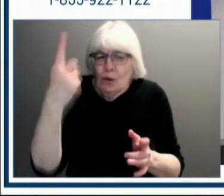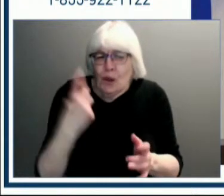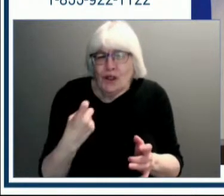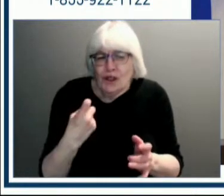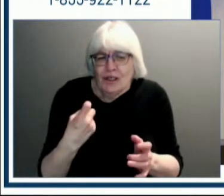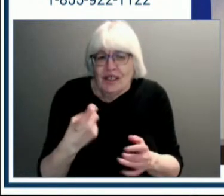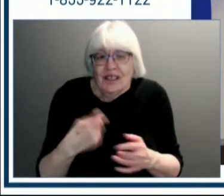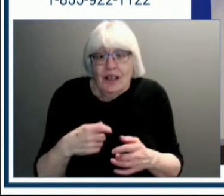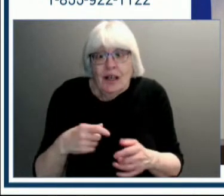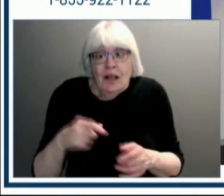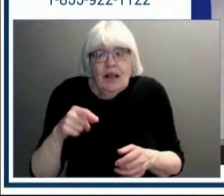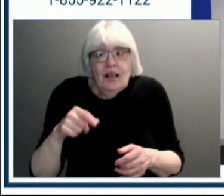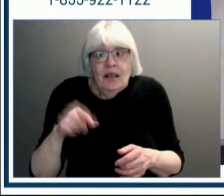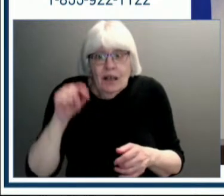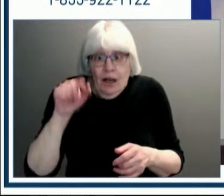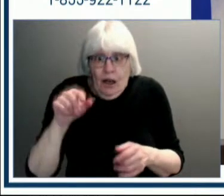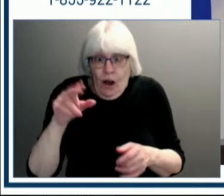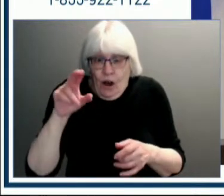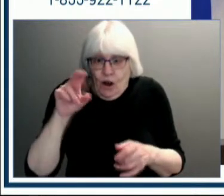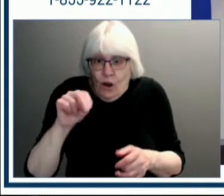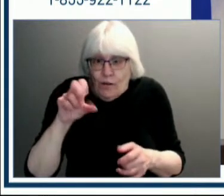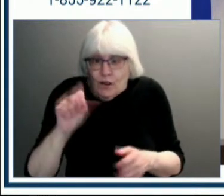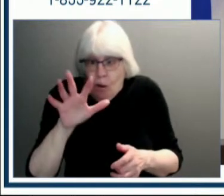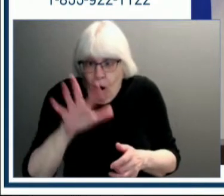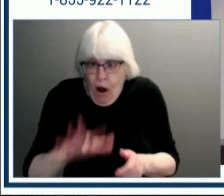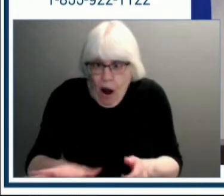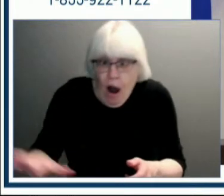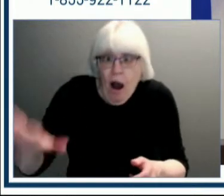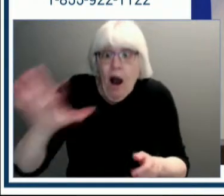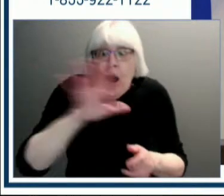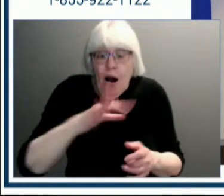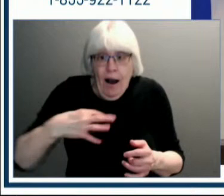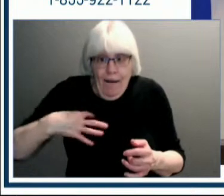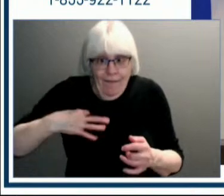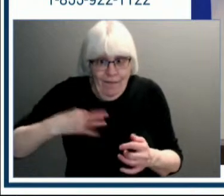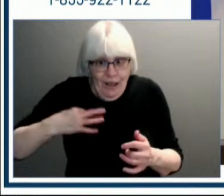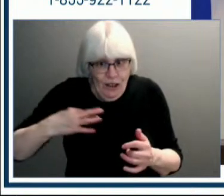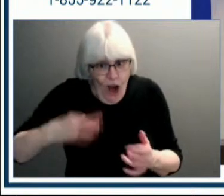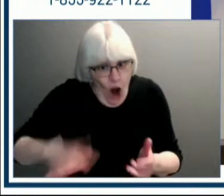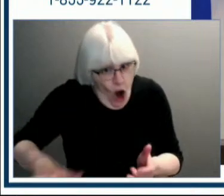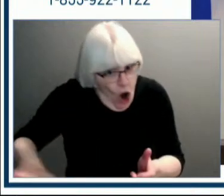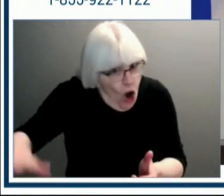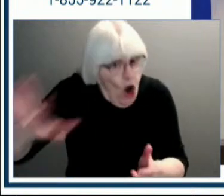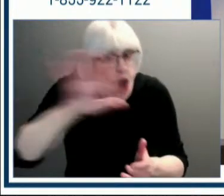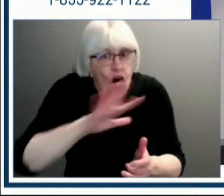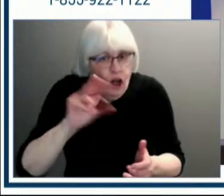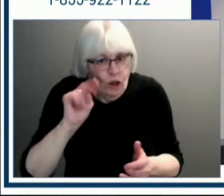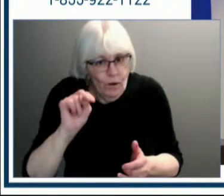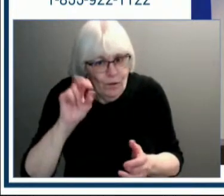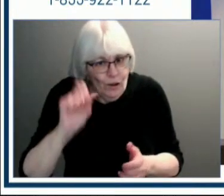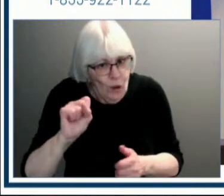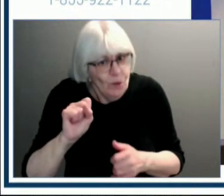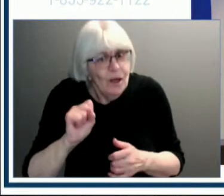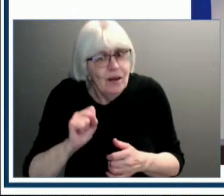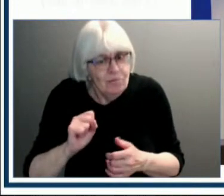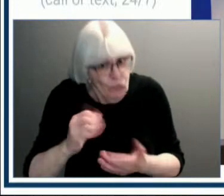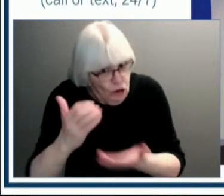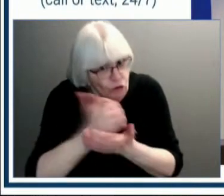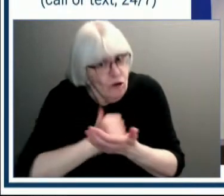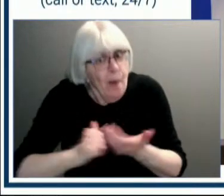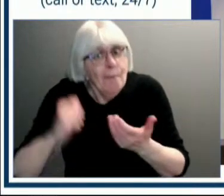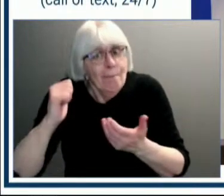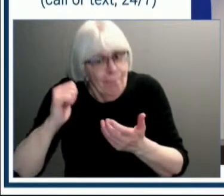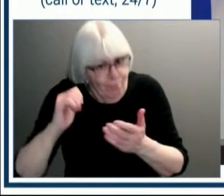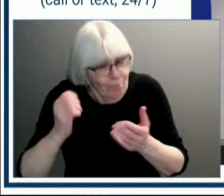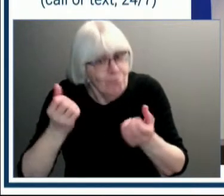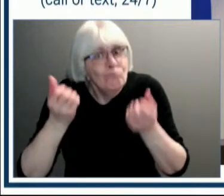province if they're able to step up and help, to please step up and help, and they are responding in great numbers. So I thank them